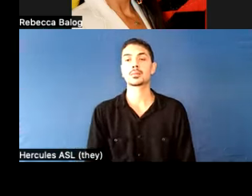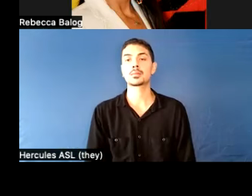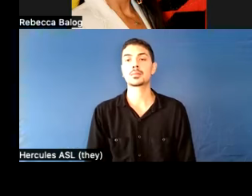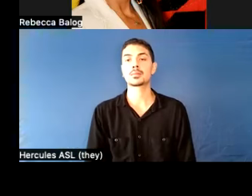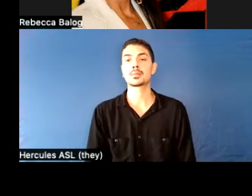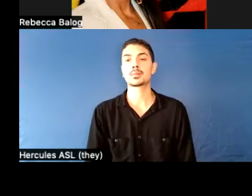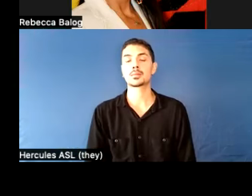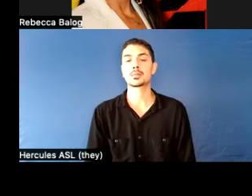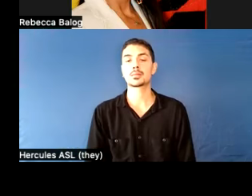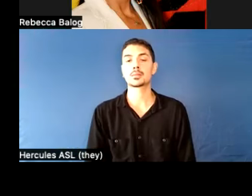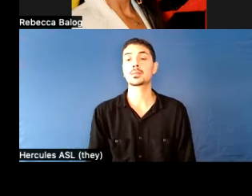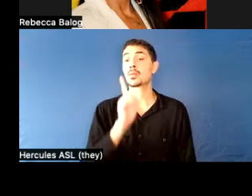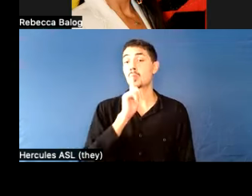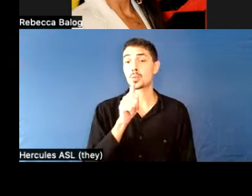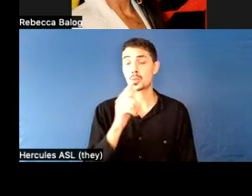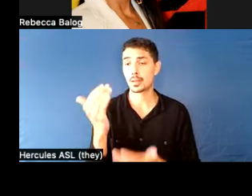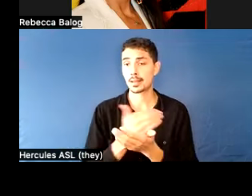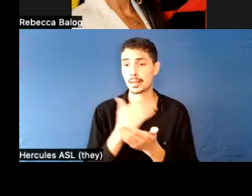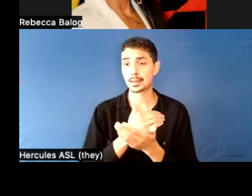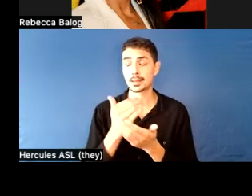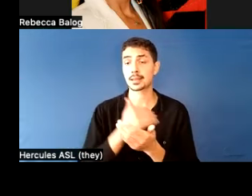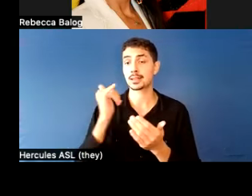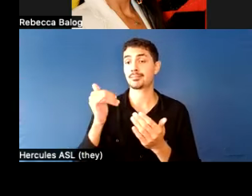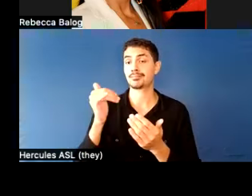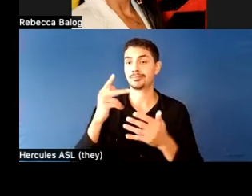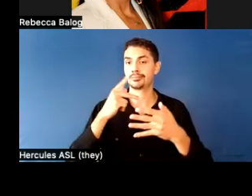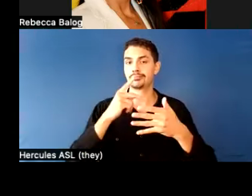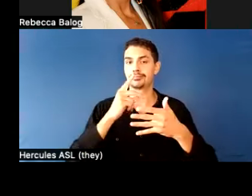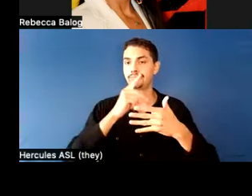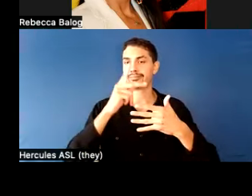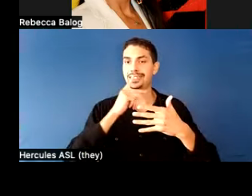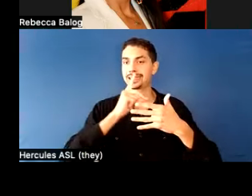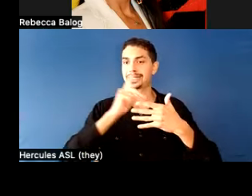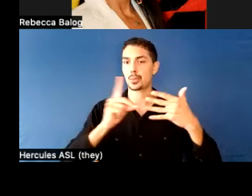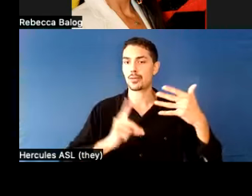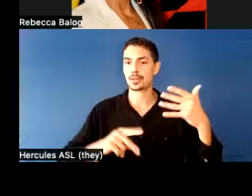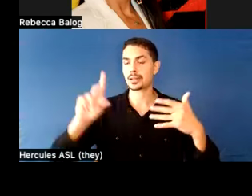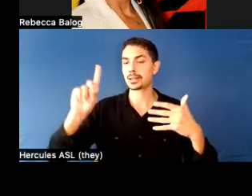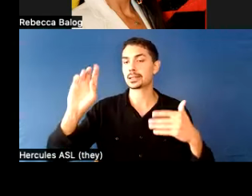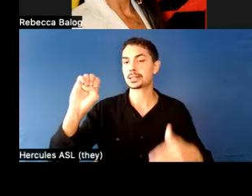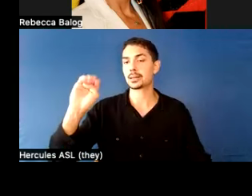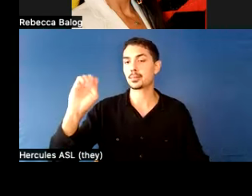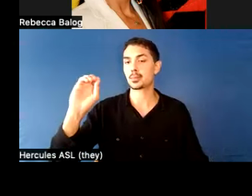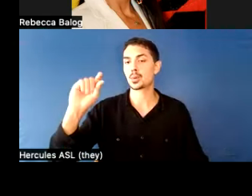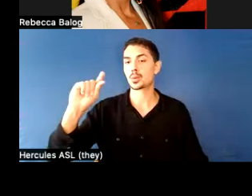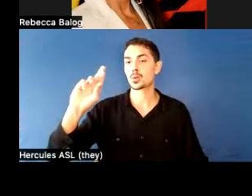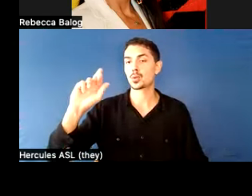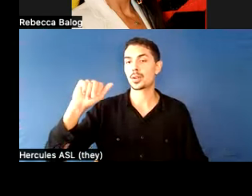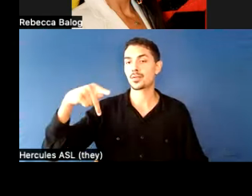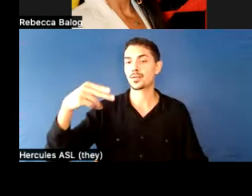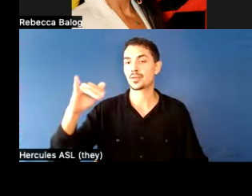And are you collecting like the demographics? You know how we have to do reporting. We have to do demographics,